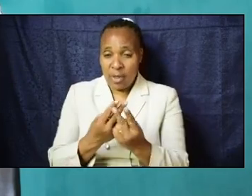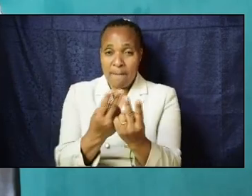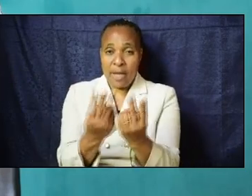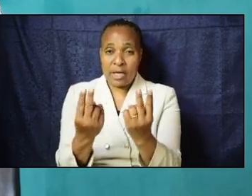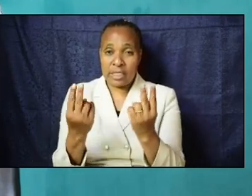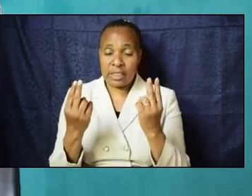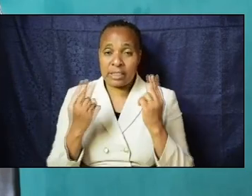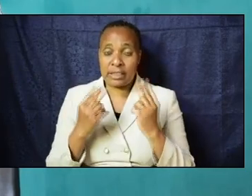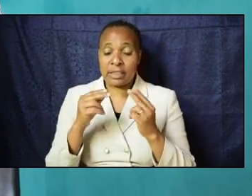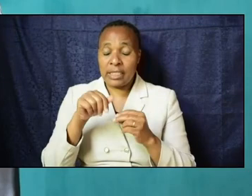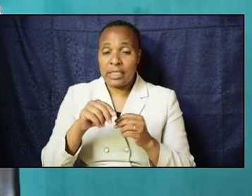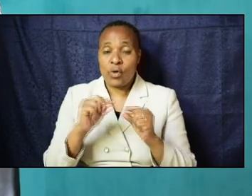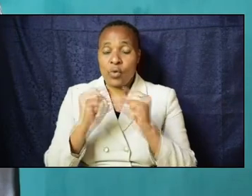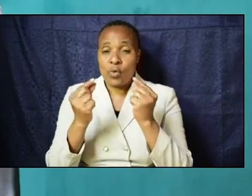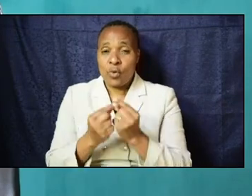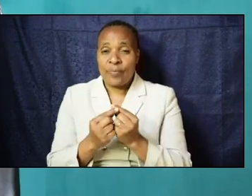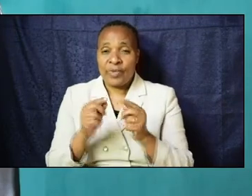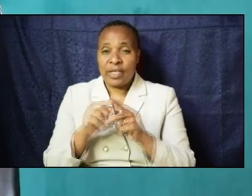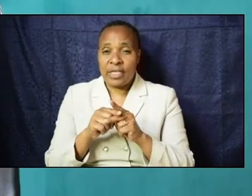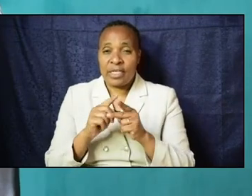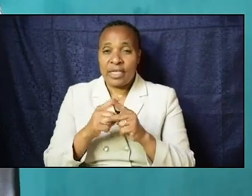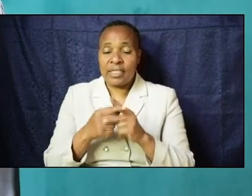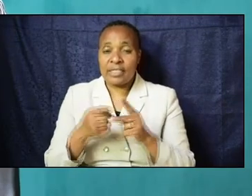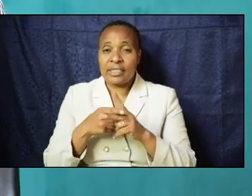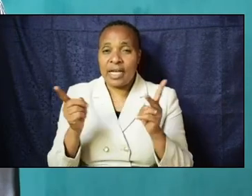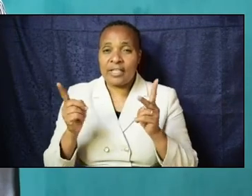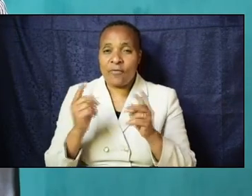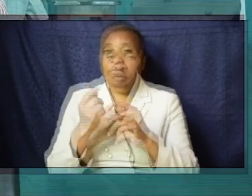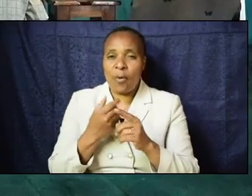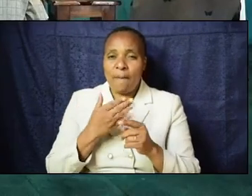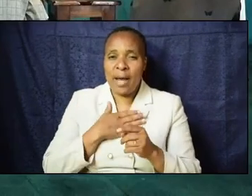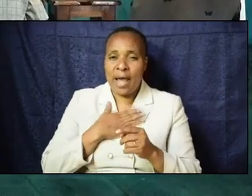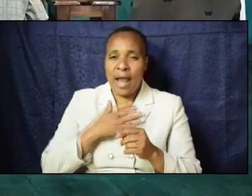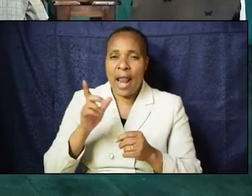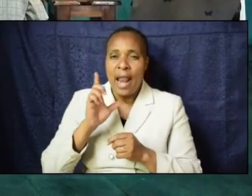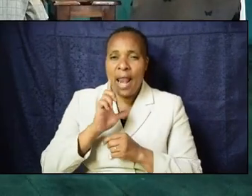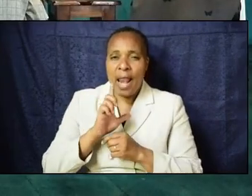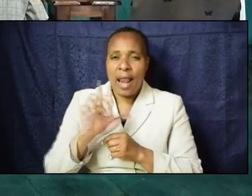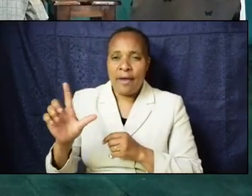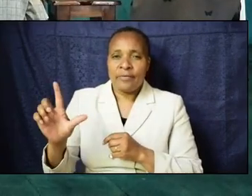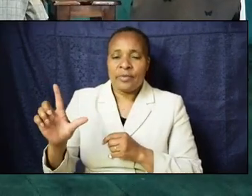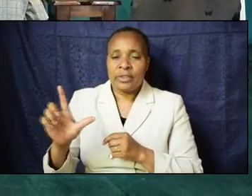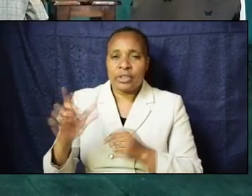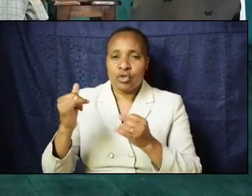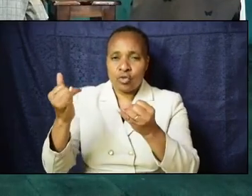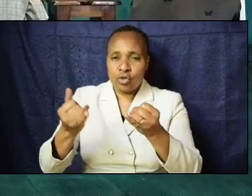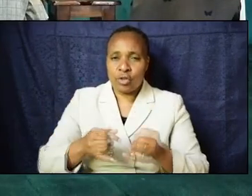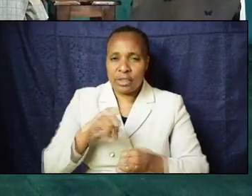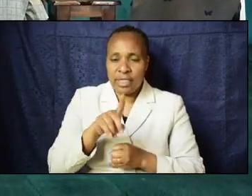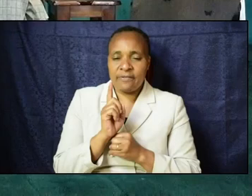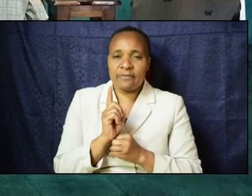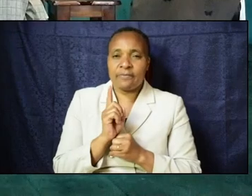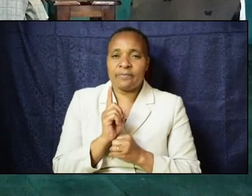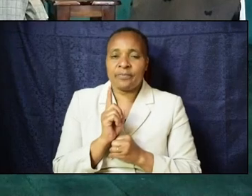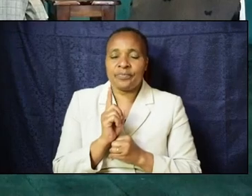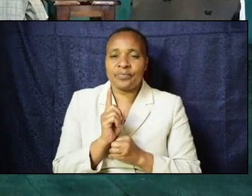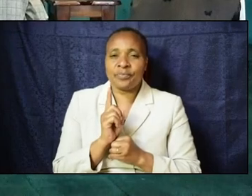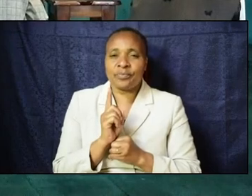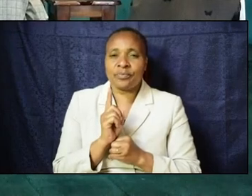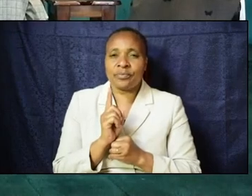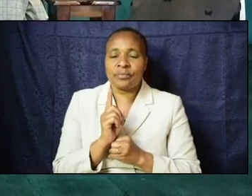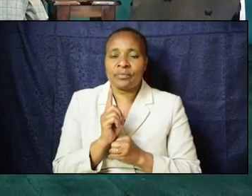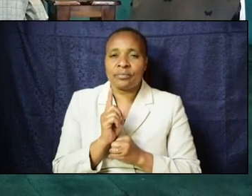panelists on the set. And I'll start from my extreme left. Please introduce yourself.